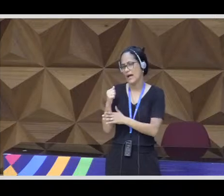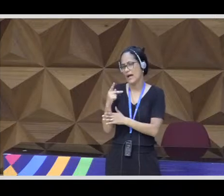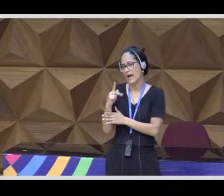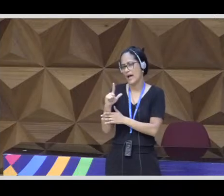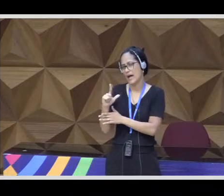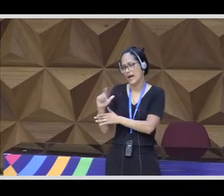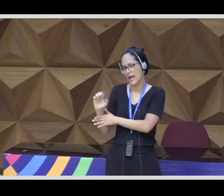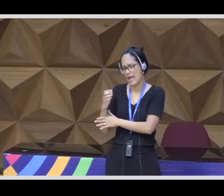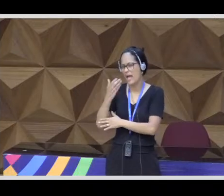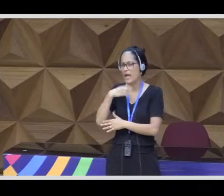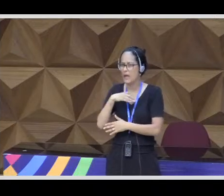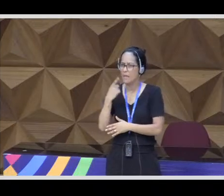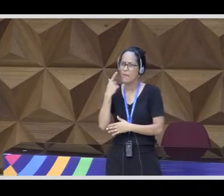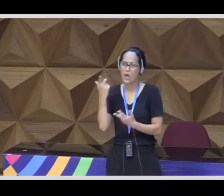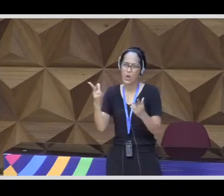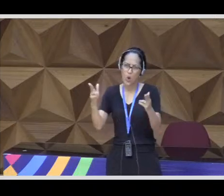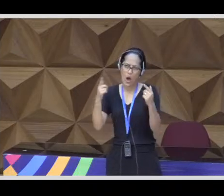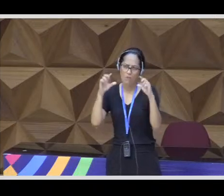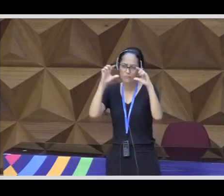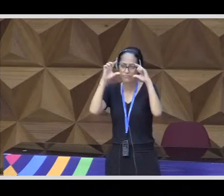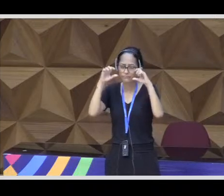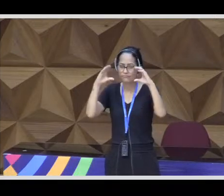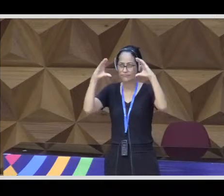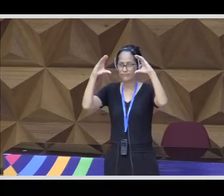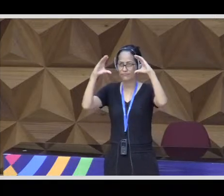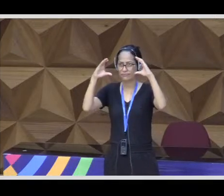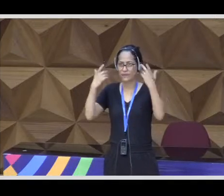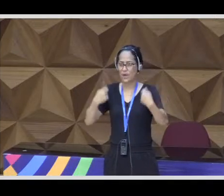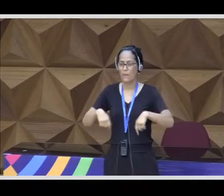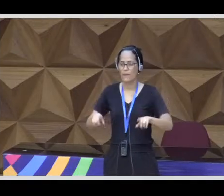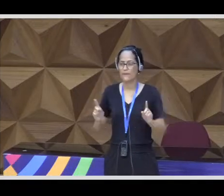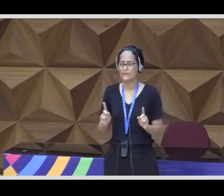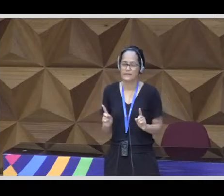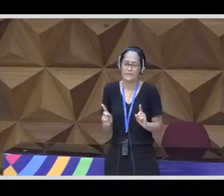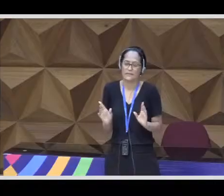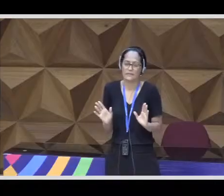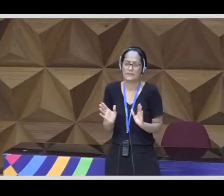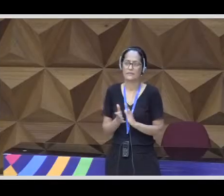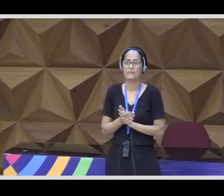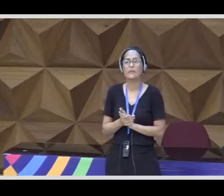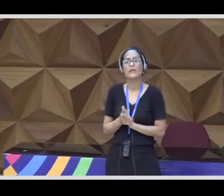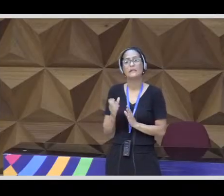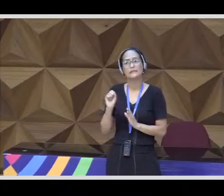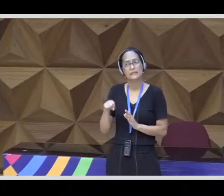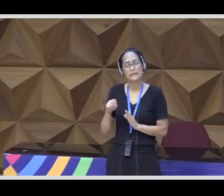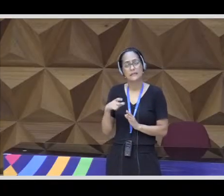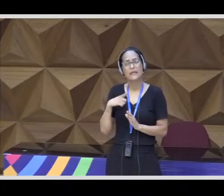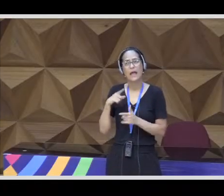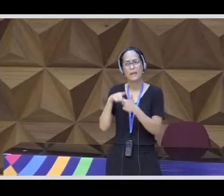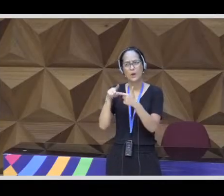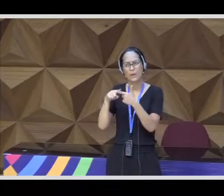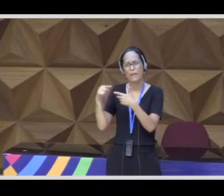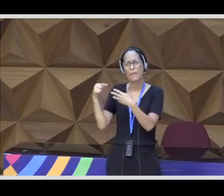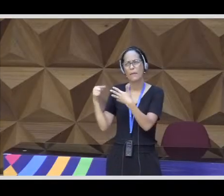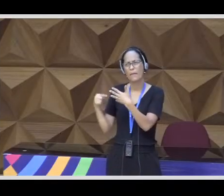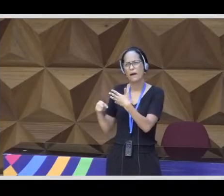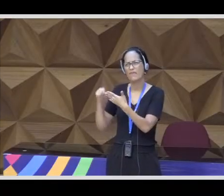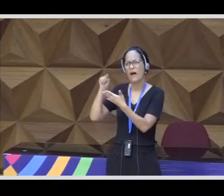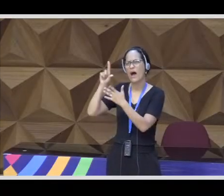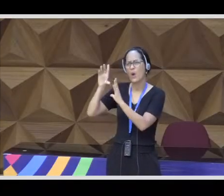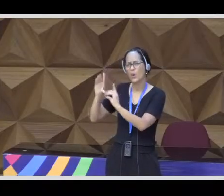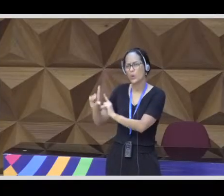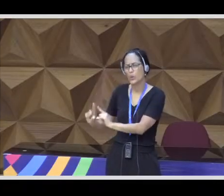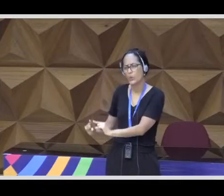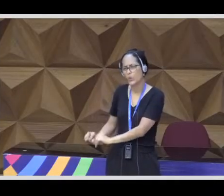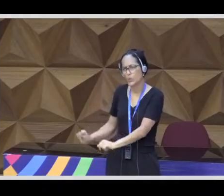AR glasses, and I wouldn't need anything extra. And then many issues go away. But some of them don't, because if I'm